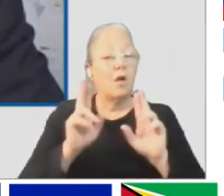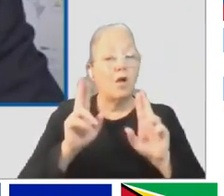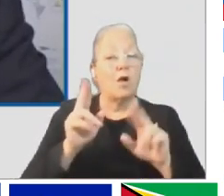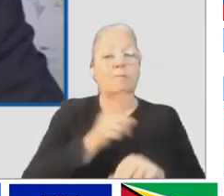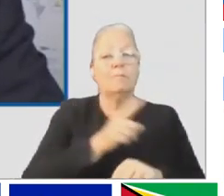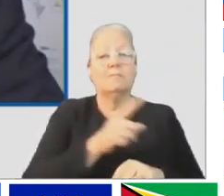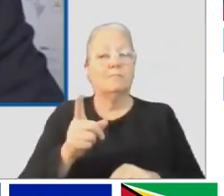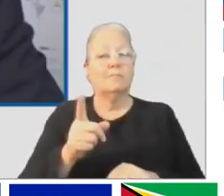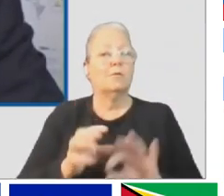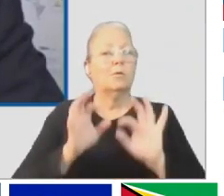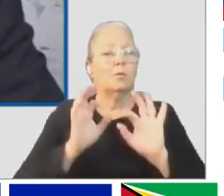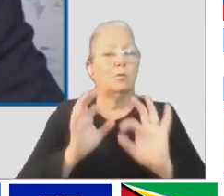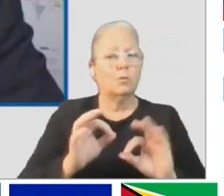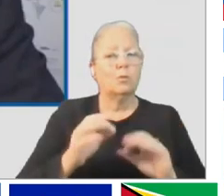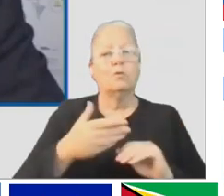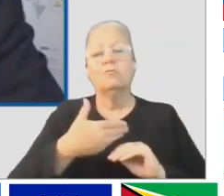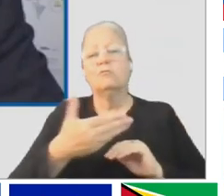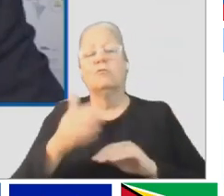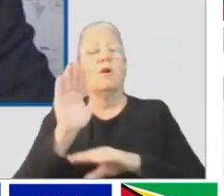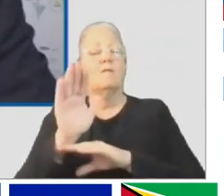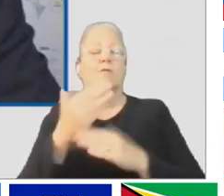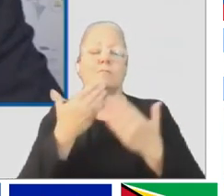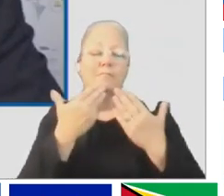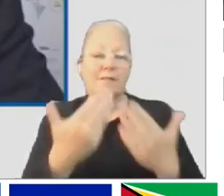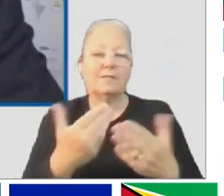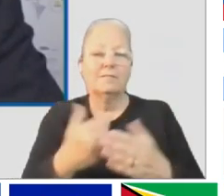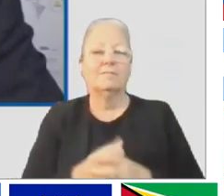rest of the afternoon. Thank you all.